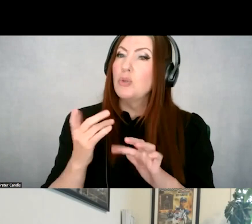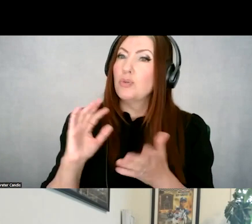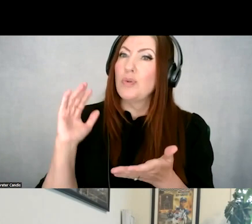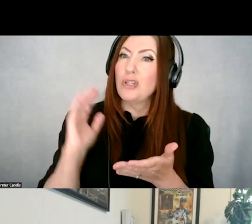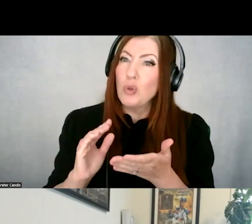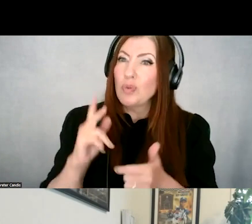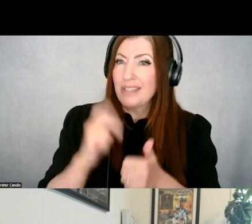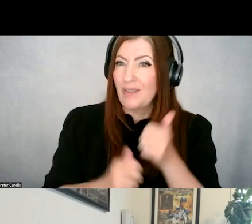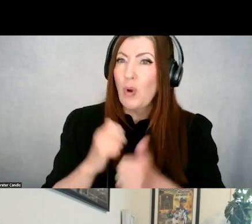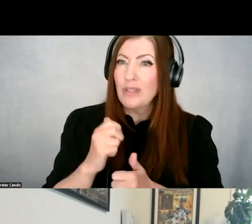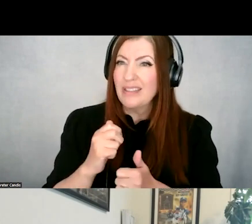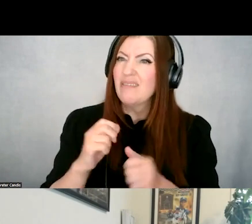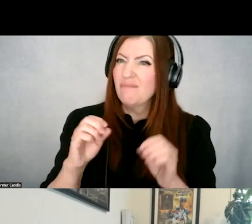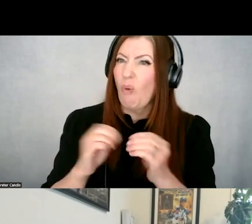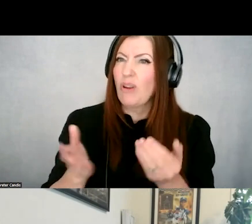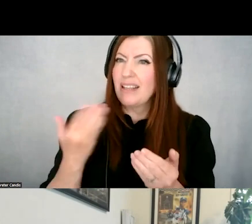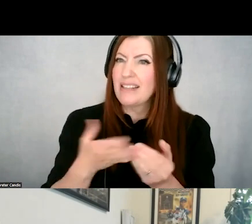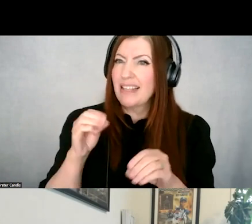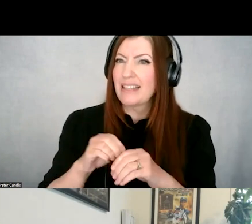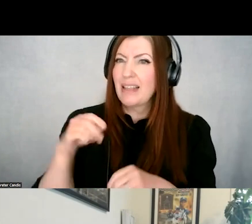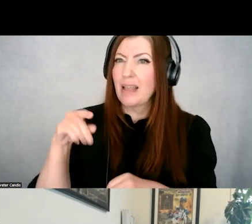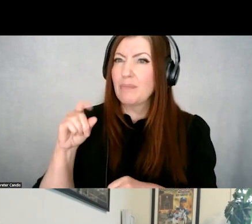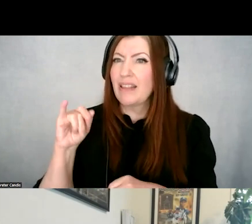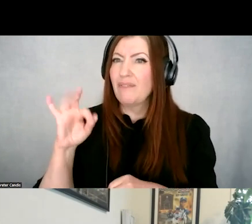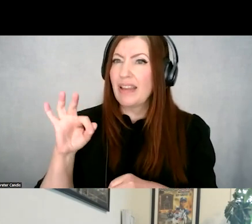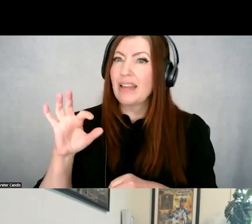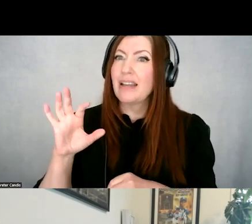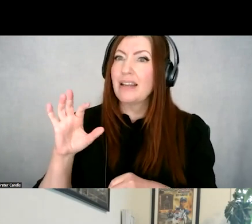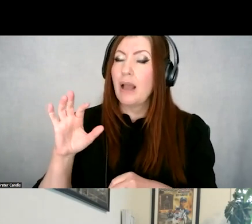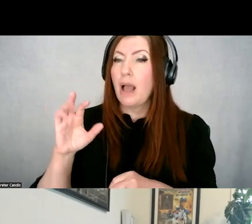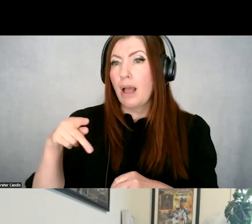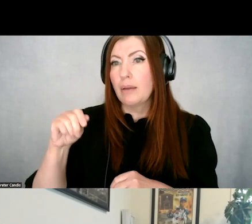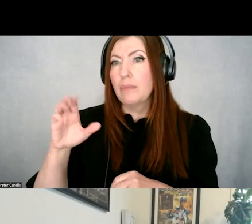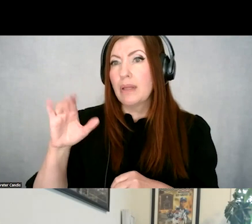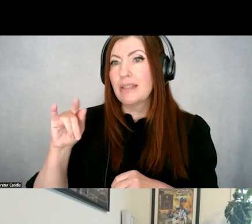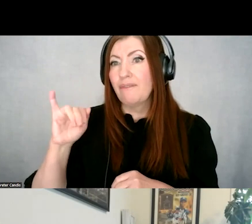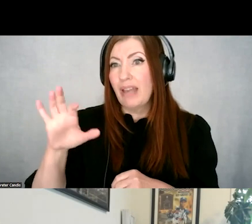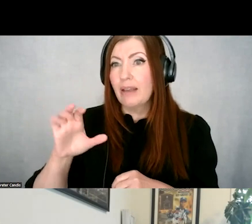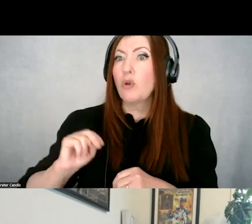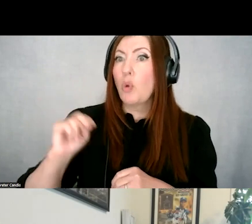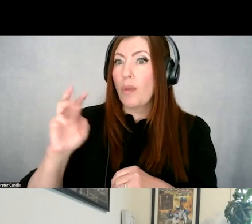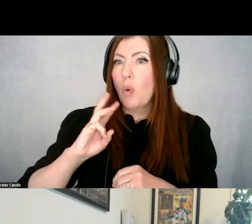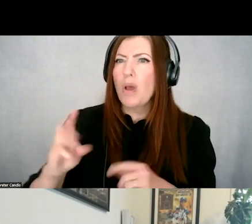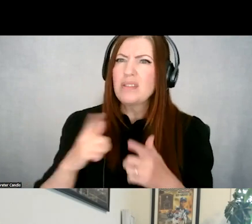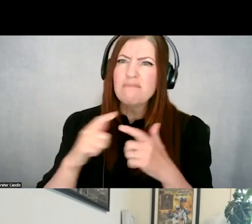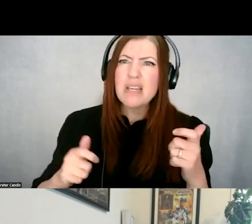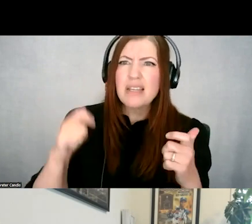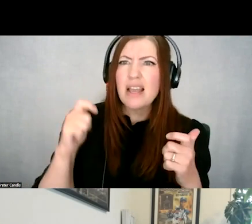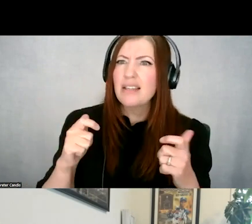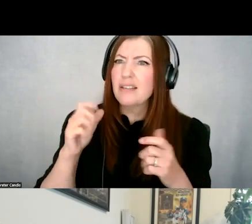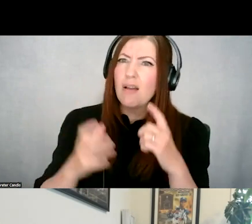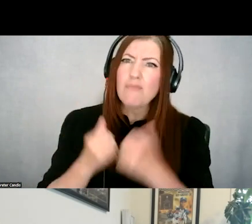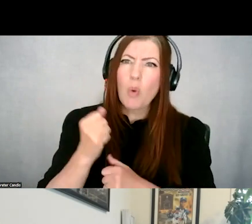the Pacific Northwest to get what they need to have the biggest and awesomest and most amazing